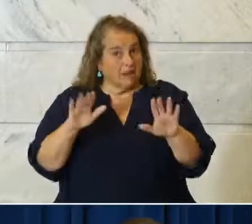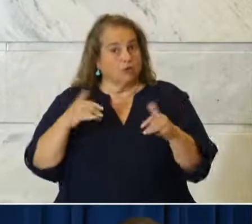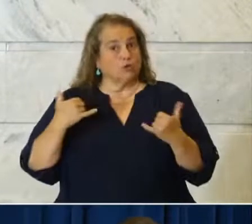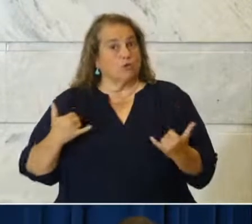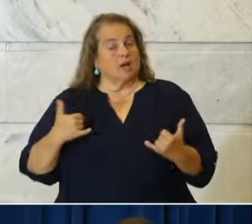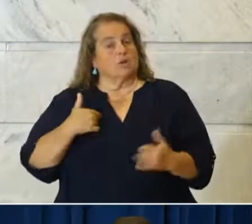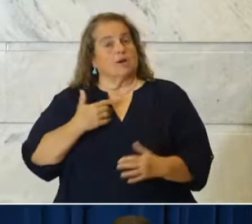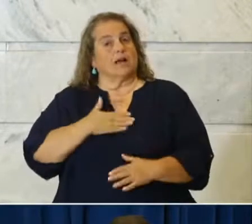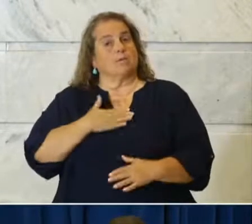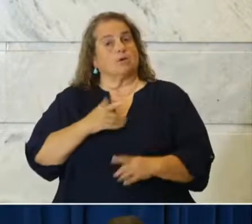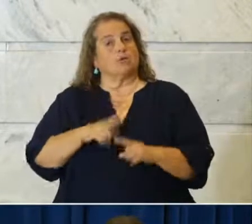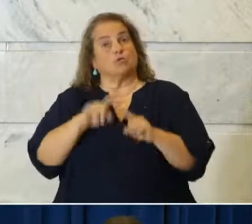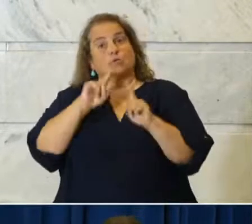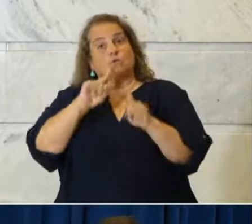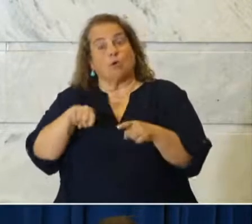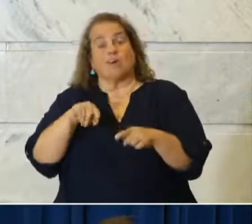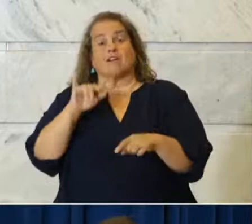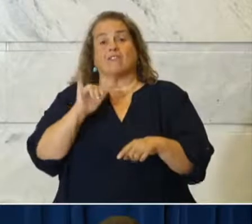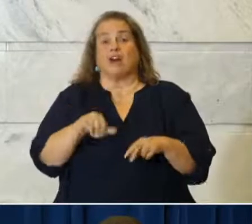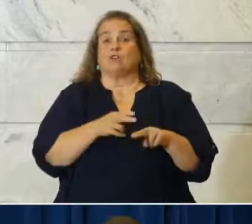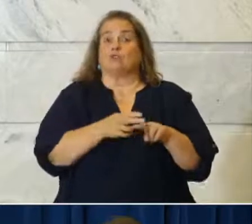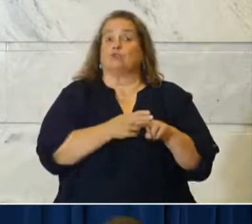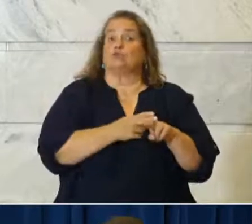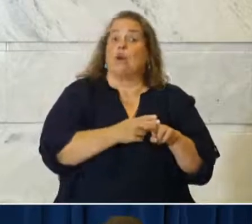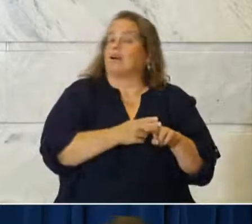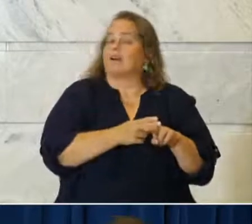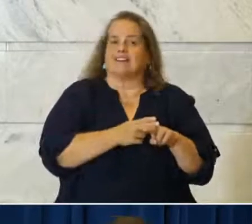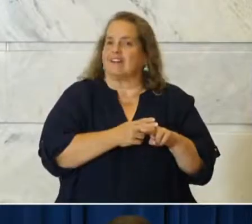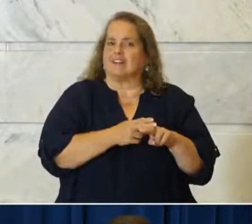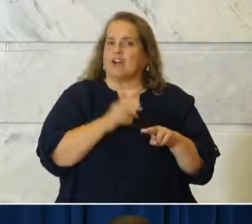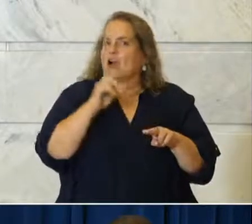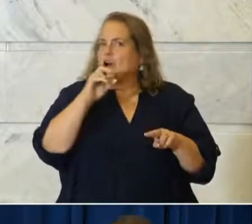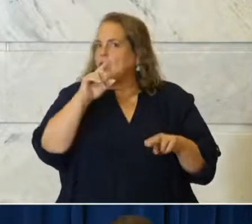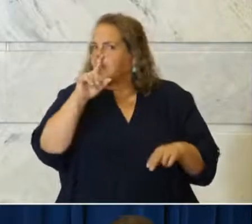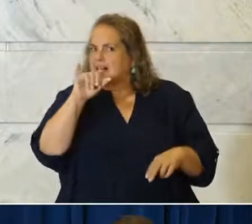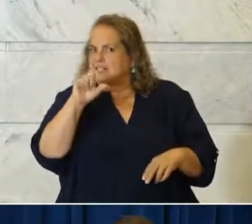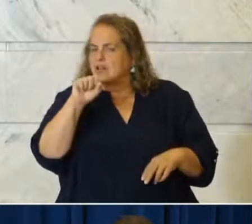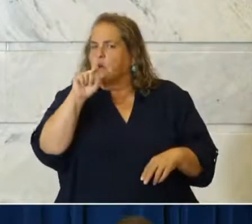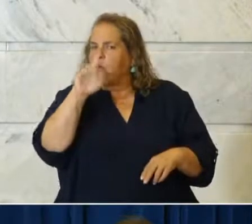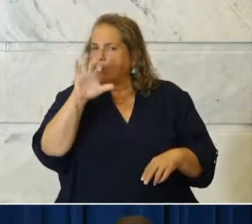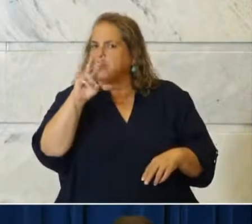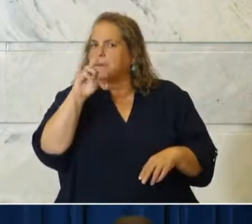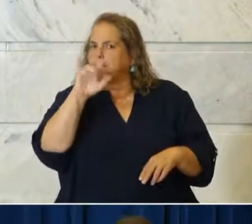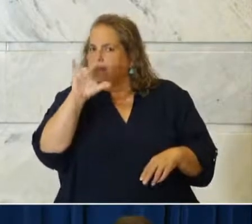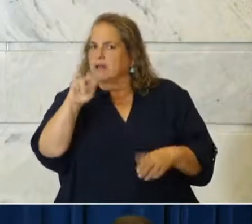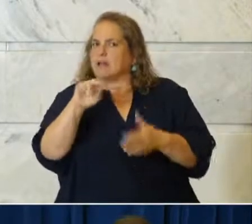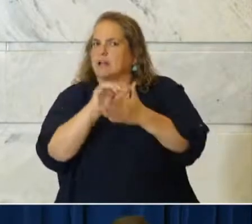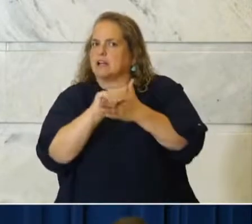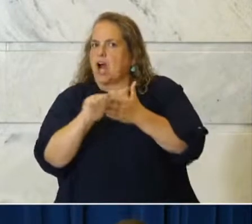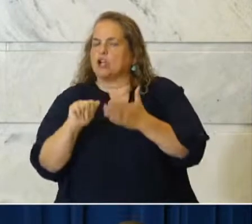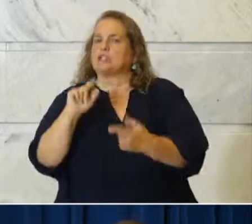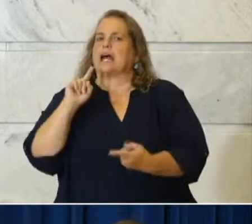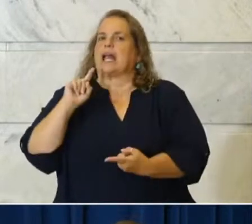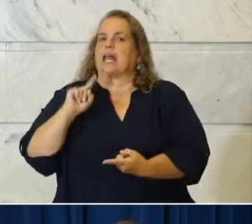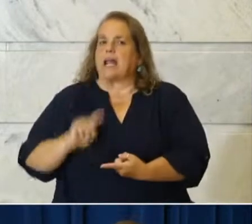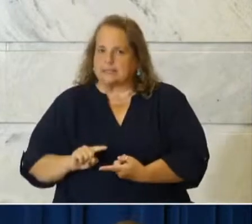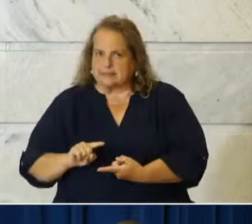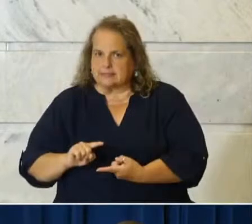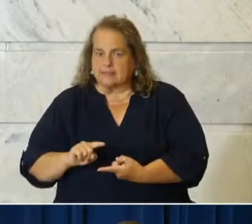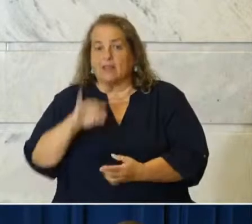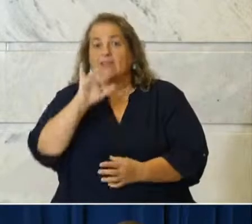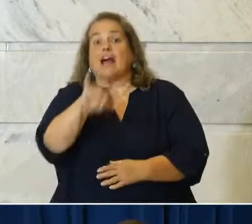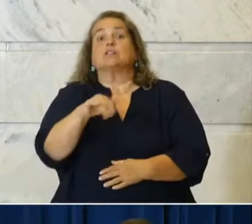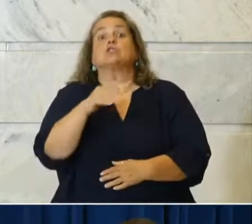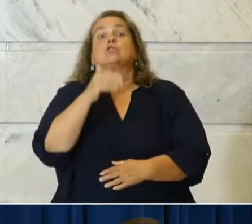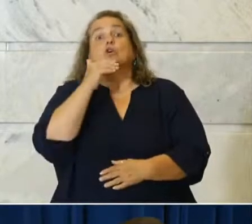to report the actual shortfall is $100 million less. Folks, that's really good